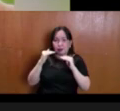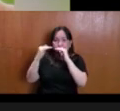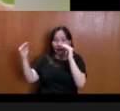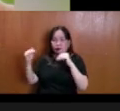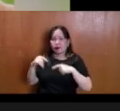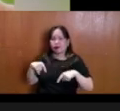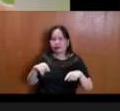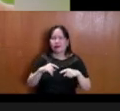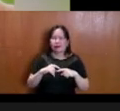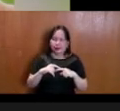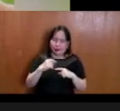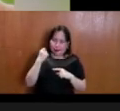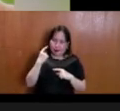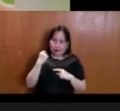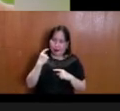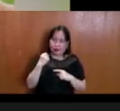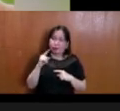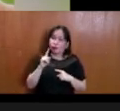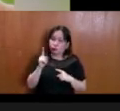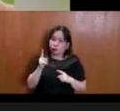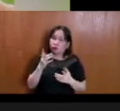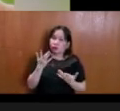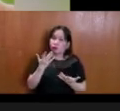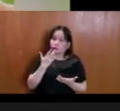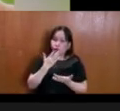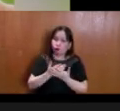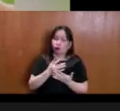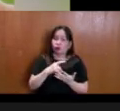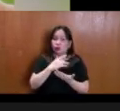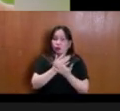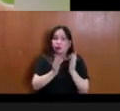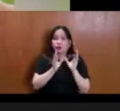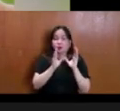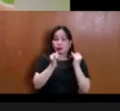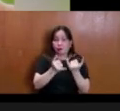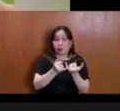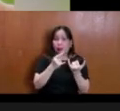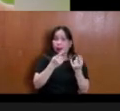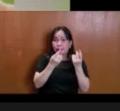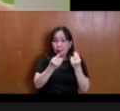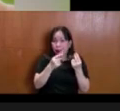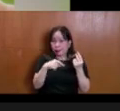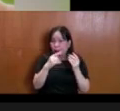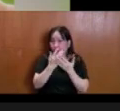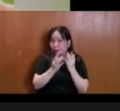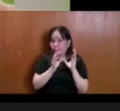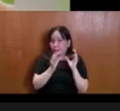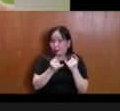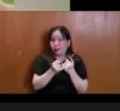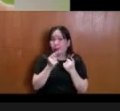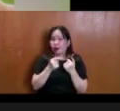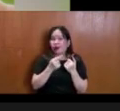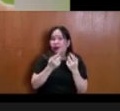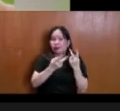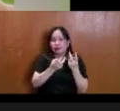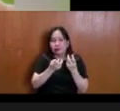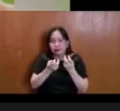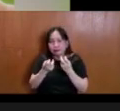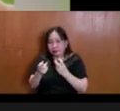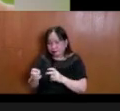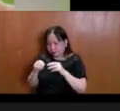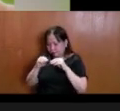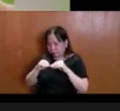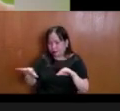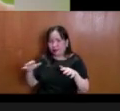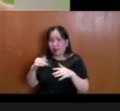And the good that the big companies and listed companies are doing can be negated if the rest of